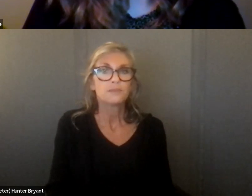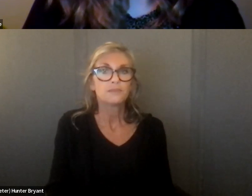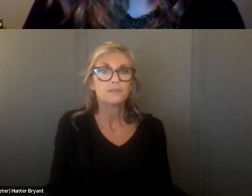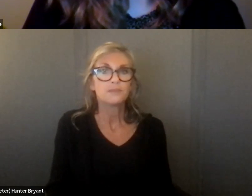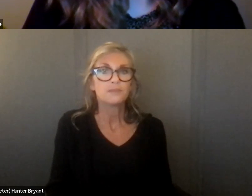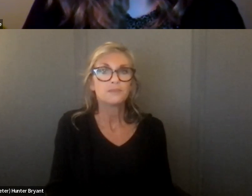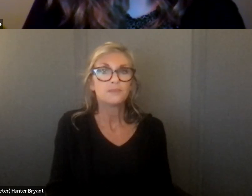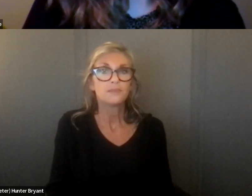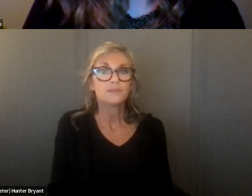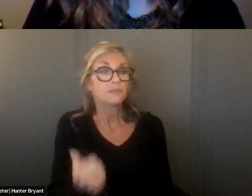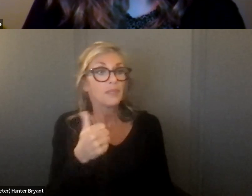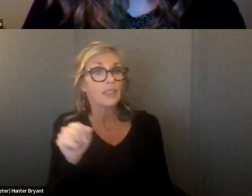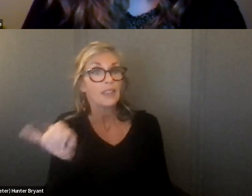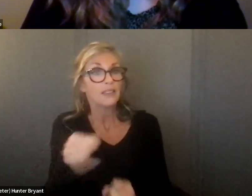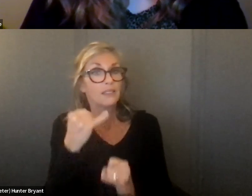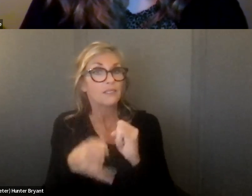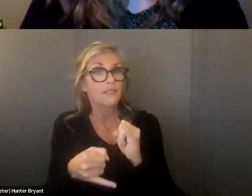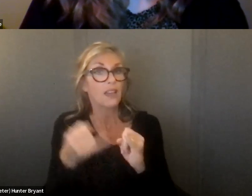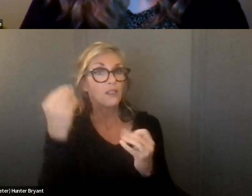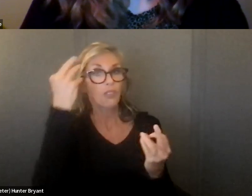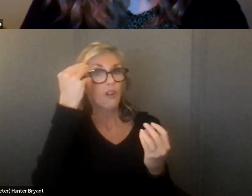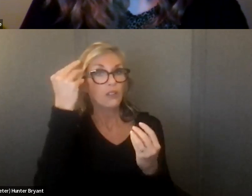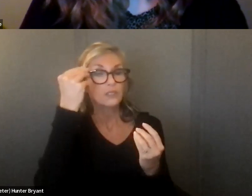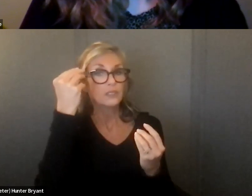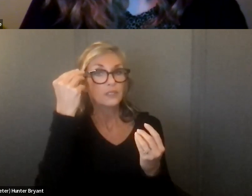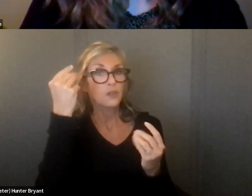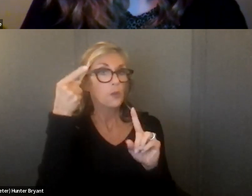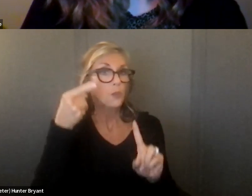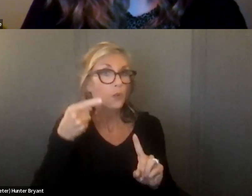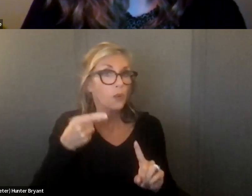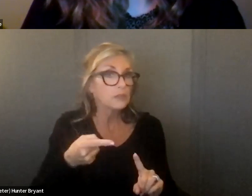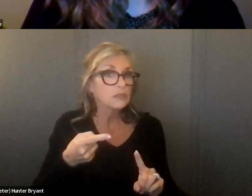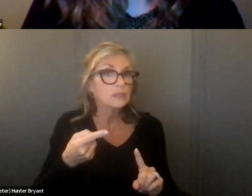Any final thoughts from you guys, or any points of advice?